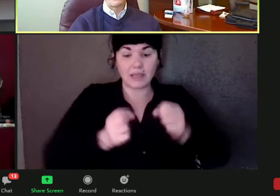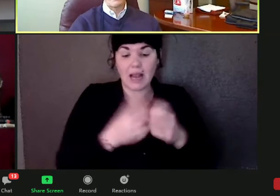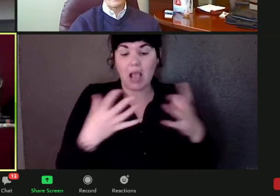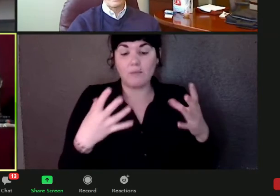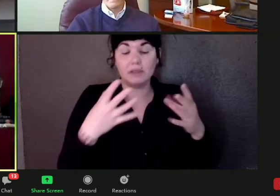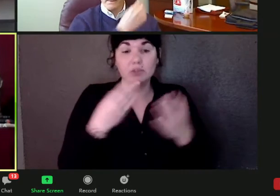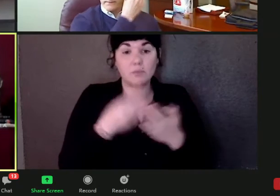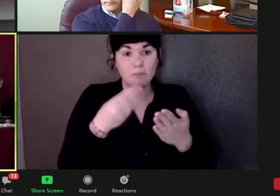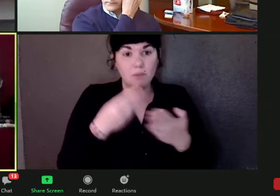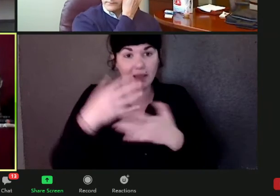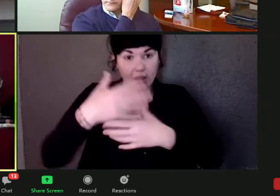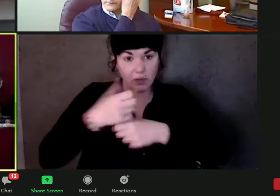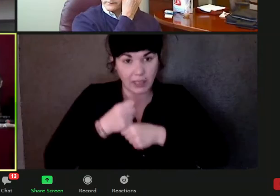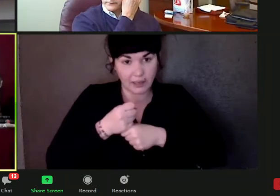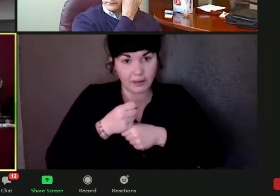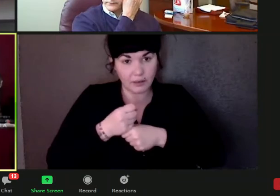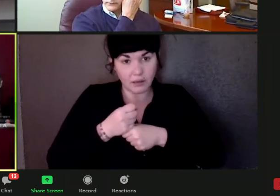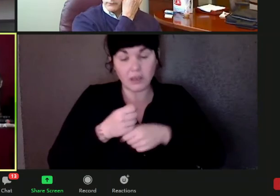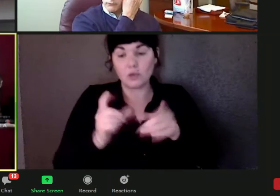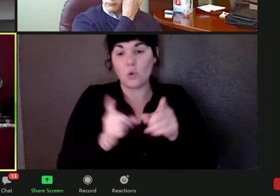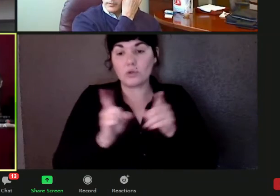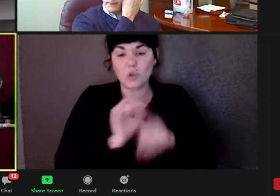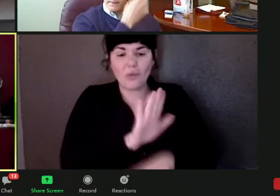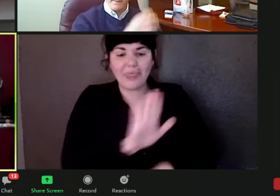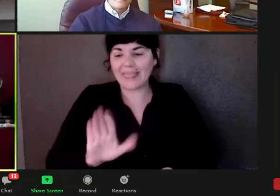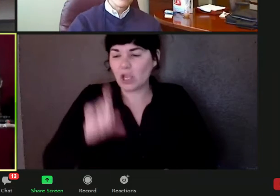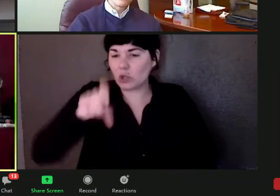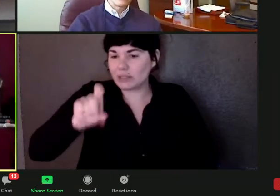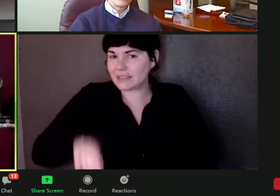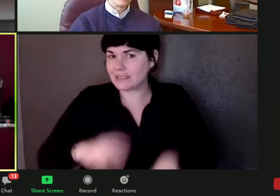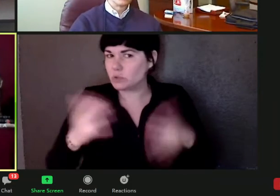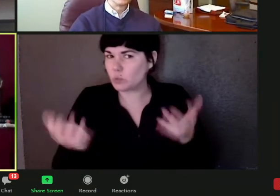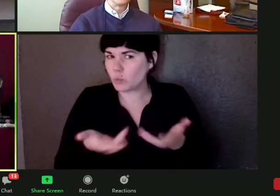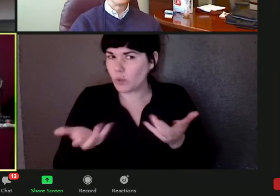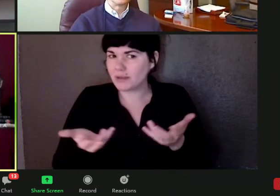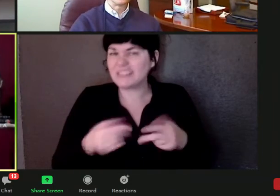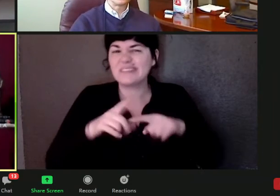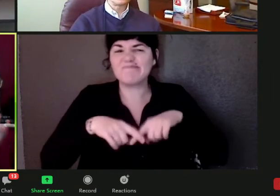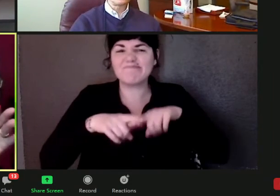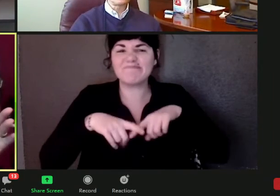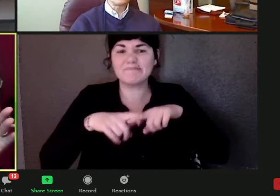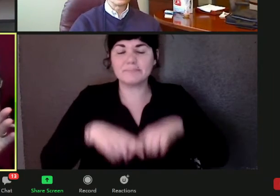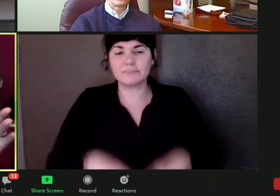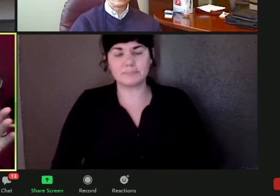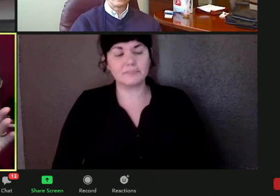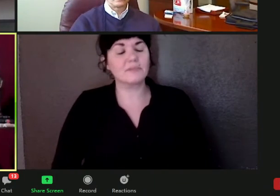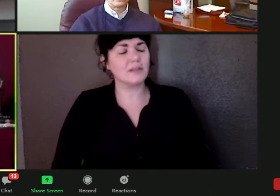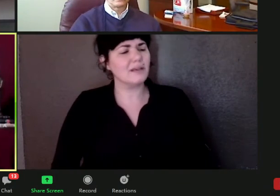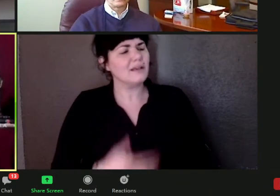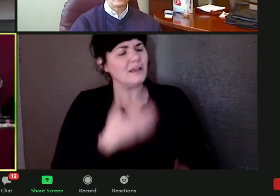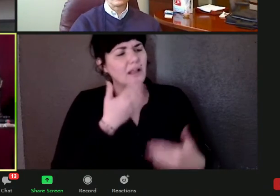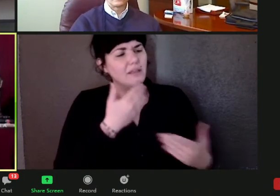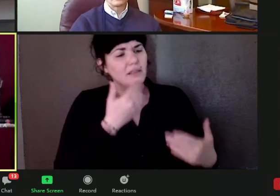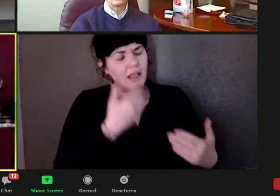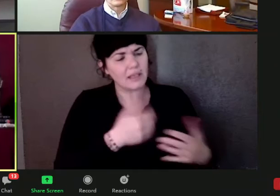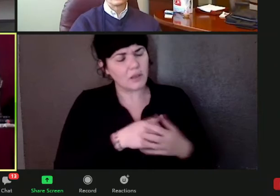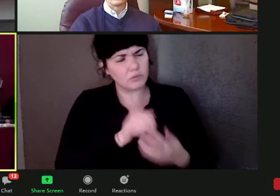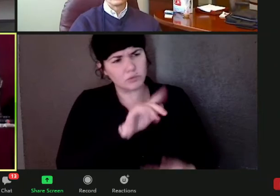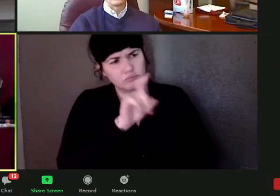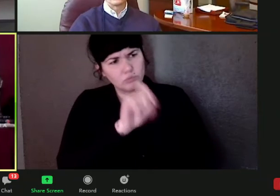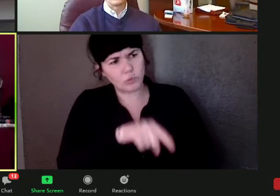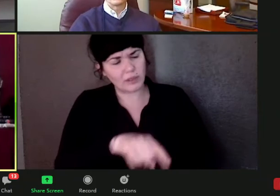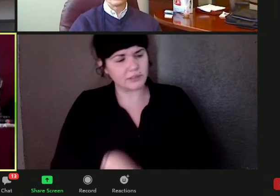Thank you. Just a quickie question with that. So if you were to hazard in Wayne County, obviously